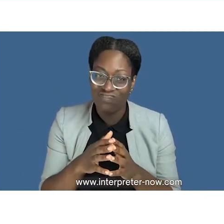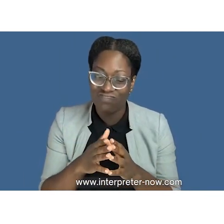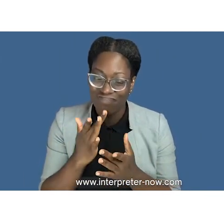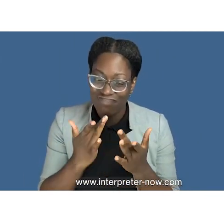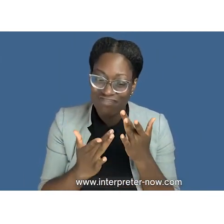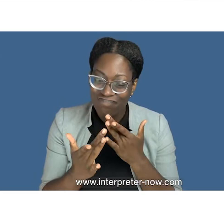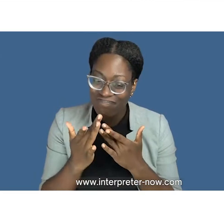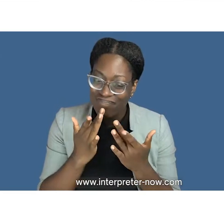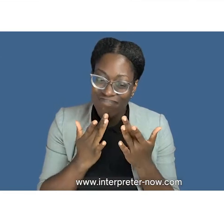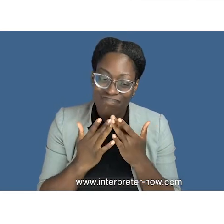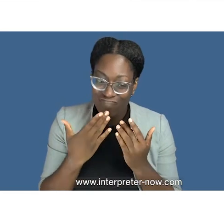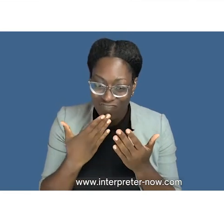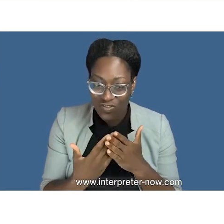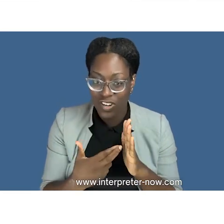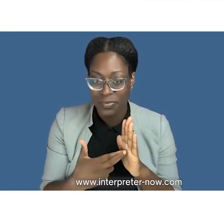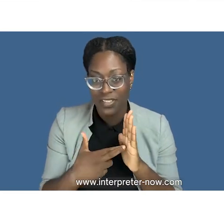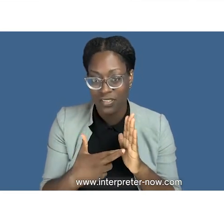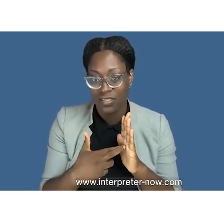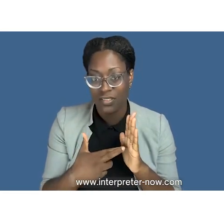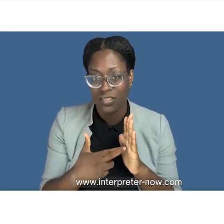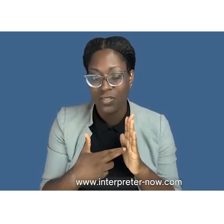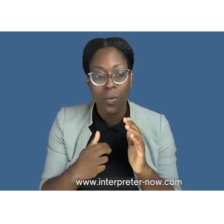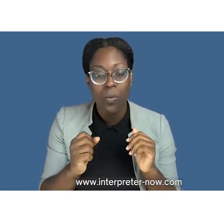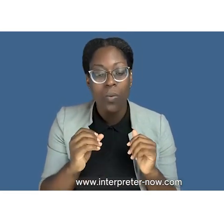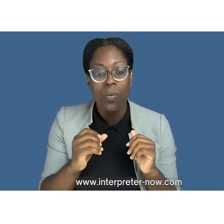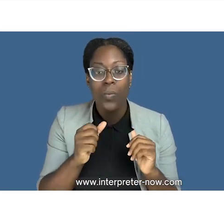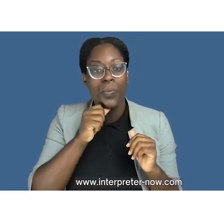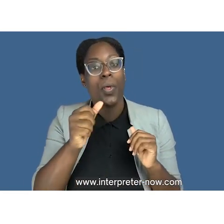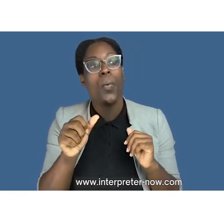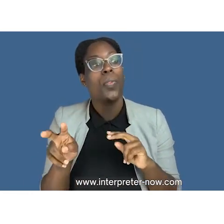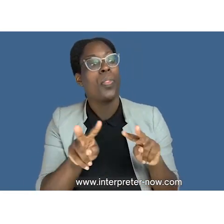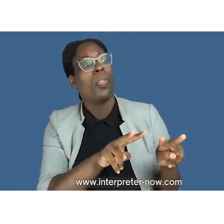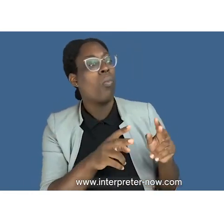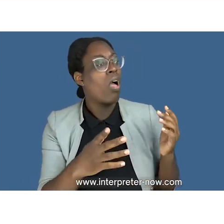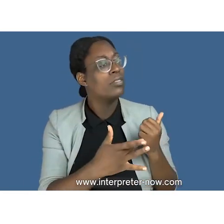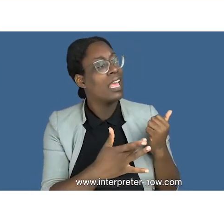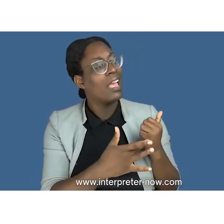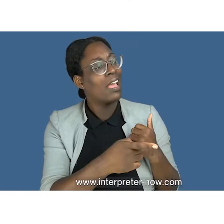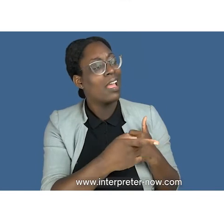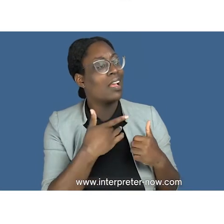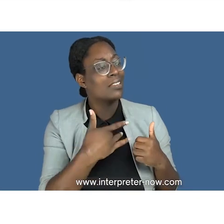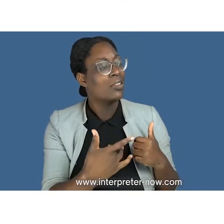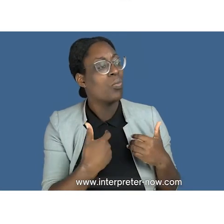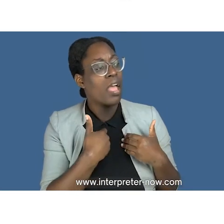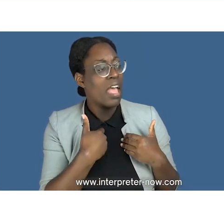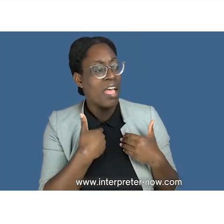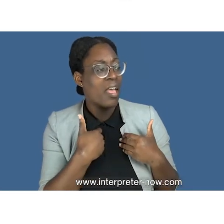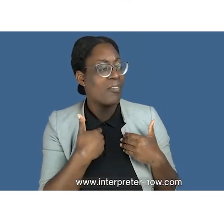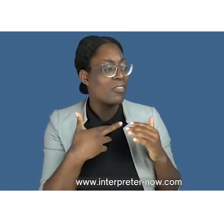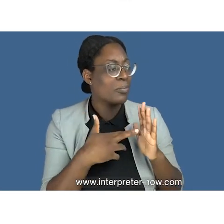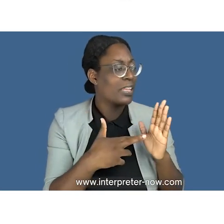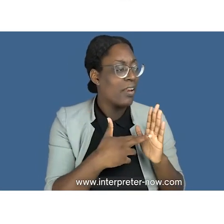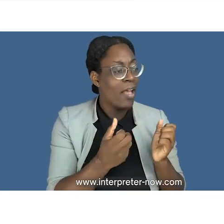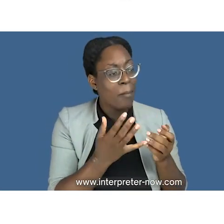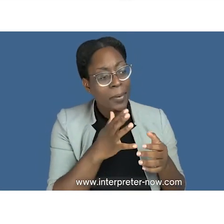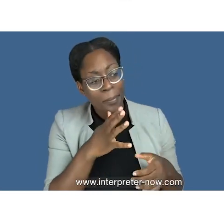The tech industry is extremely lacking representation, so don't use that as your benchmark. Right?